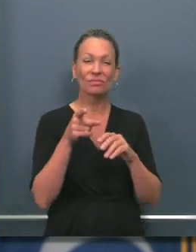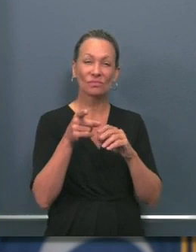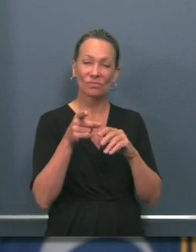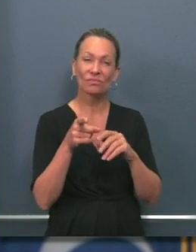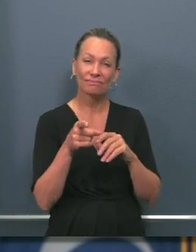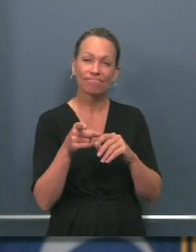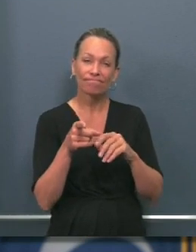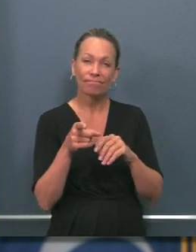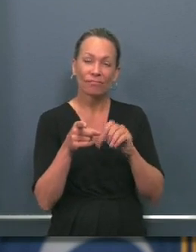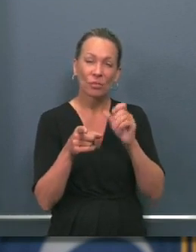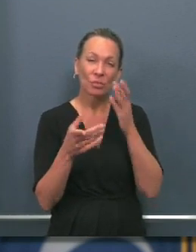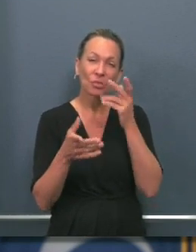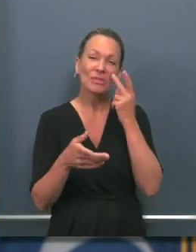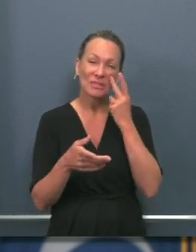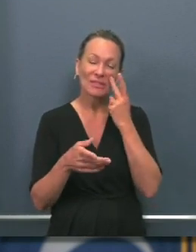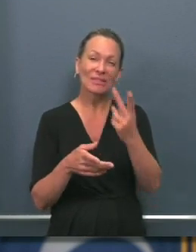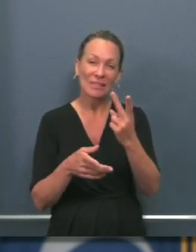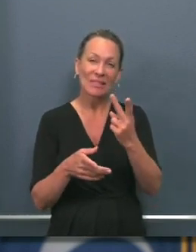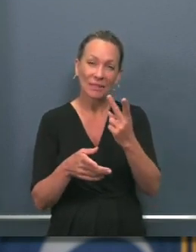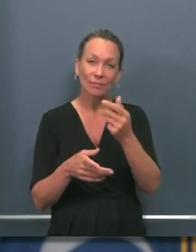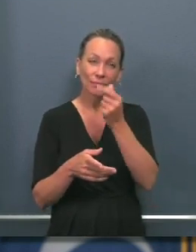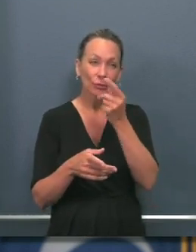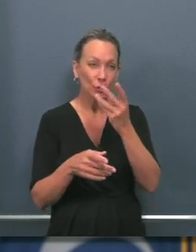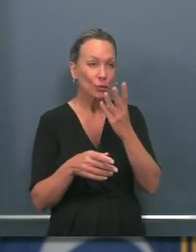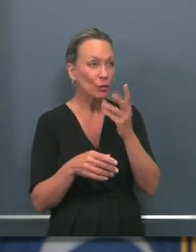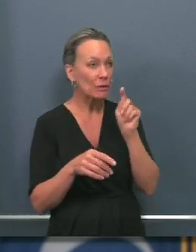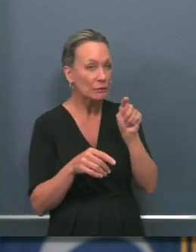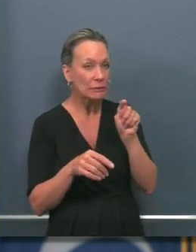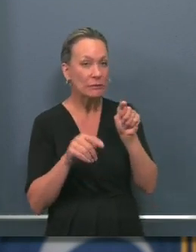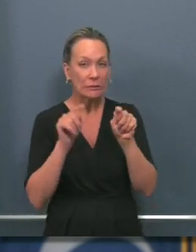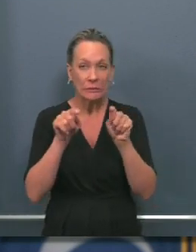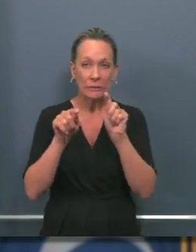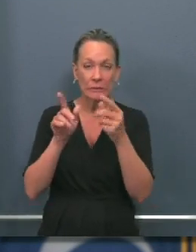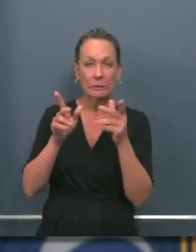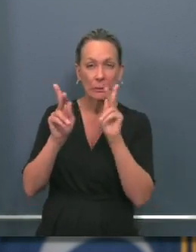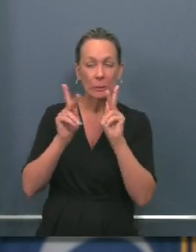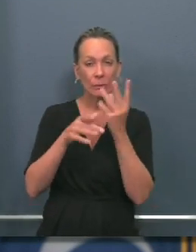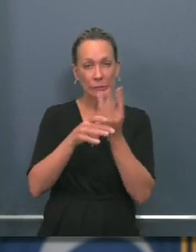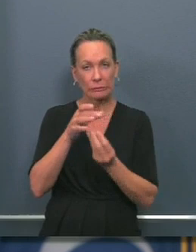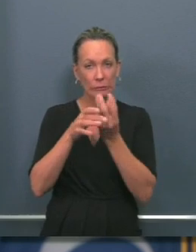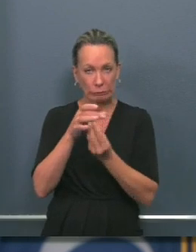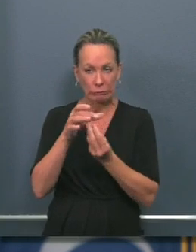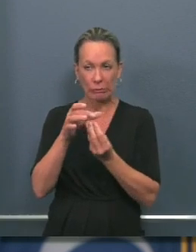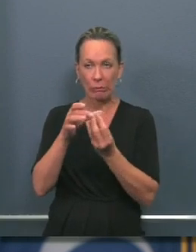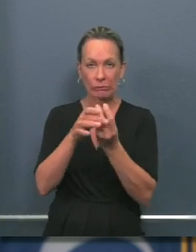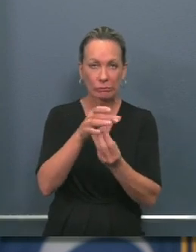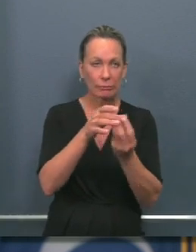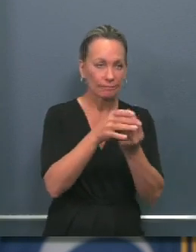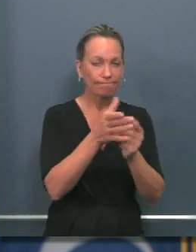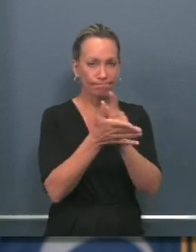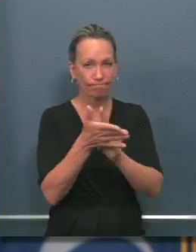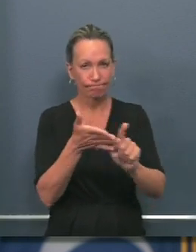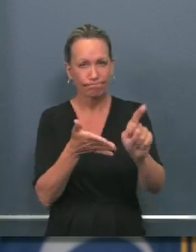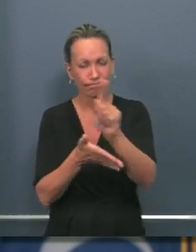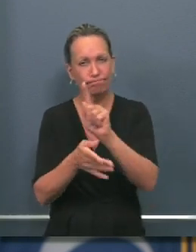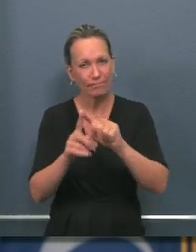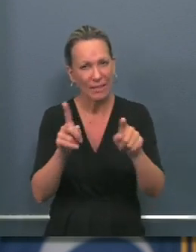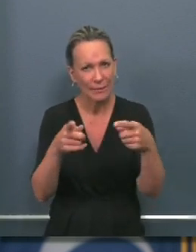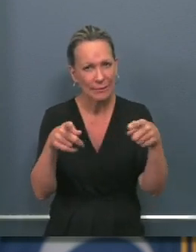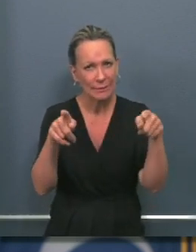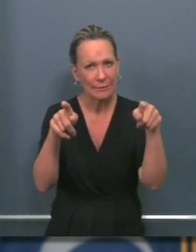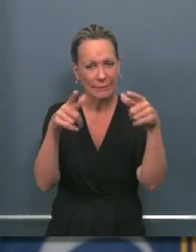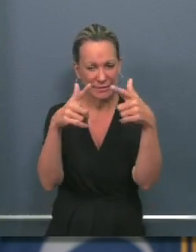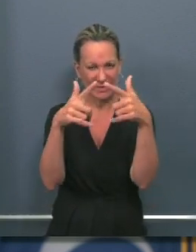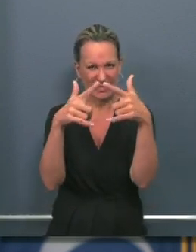lot of progress being made in the spirit of collaboration that defines this moment in our state's history. So